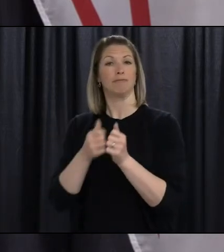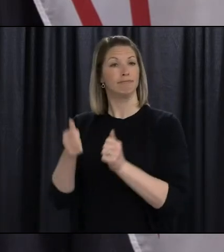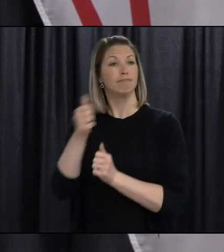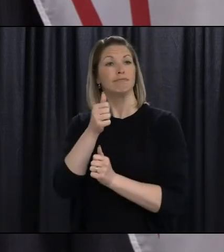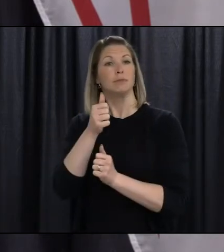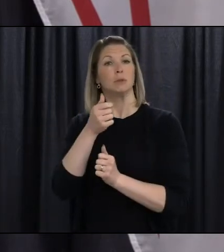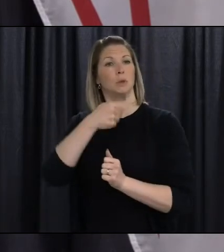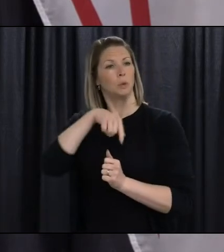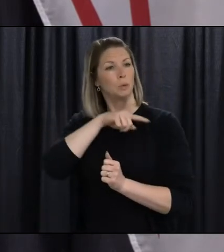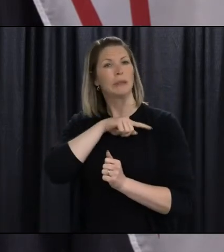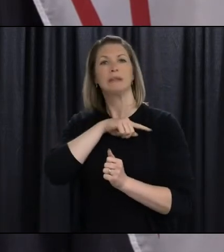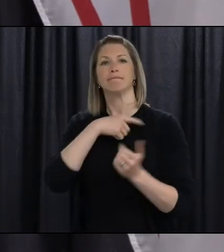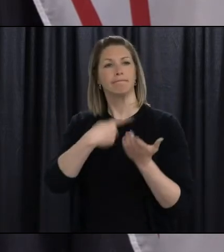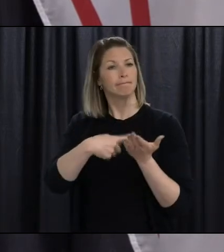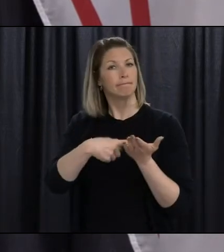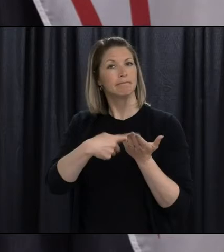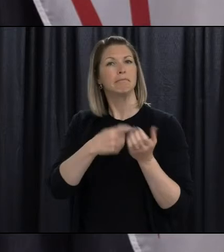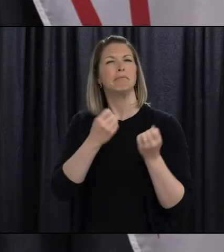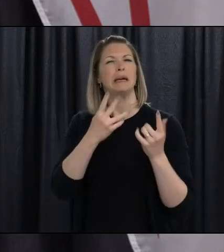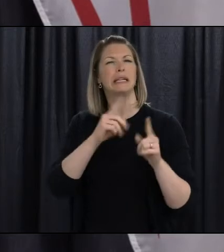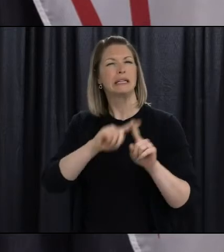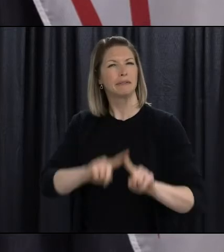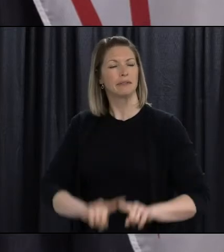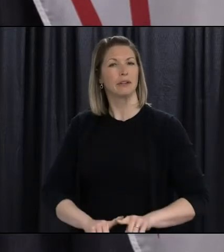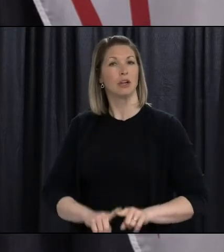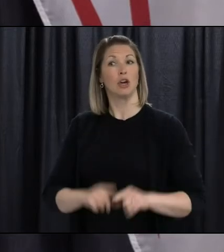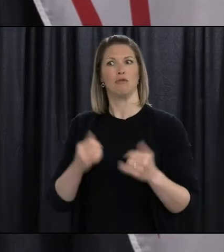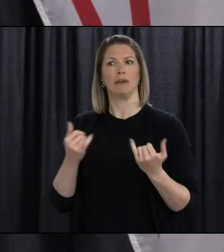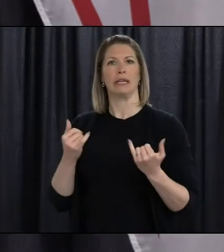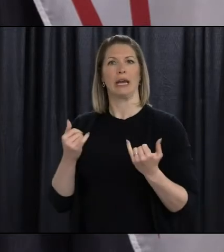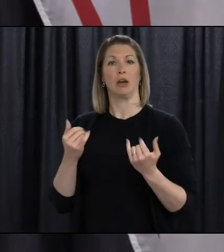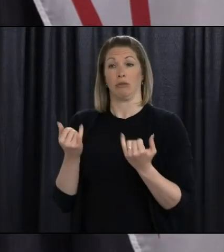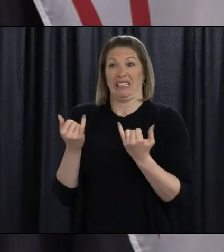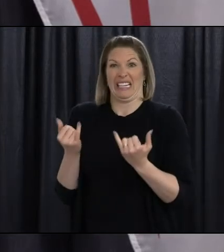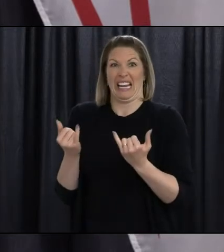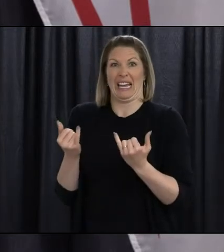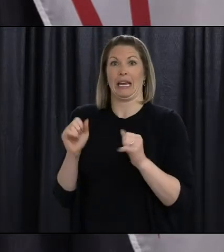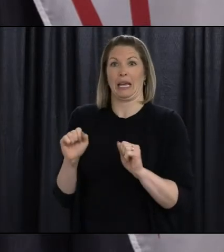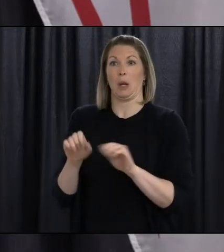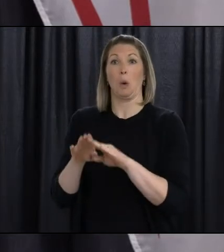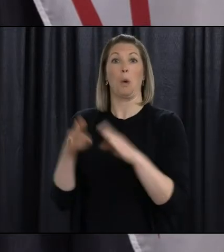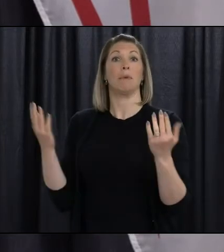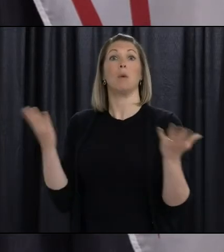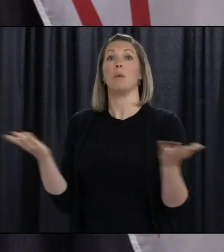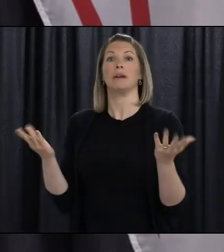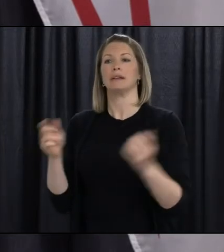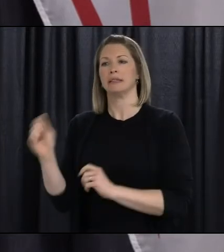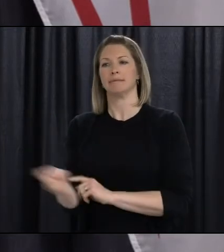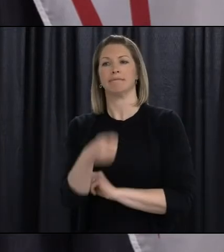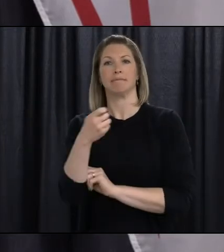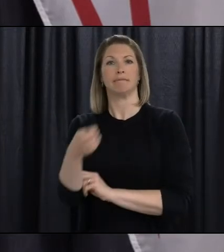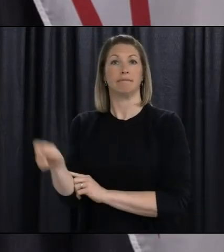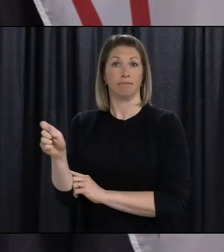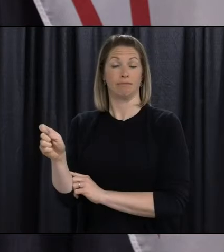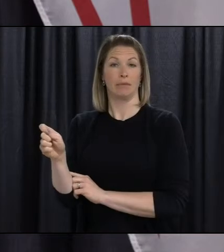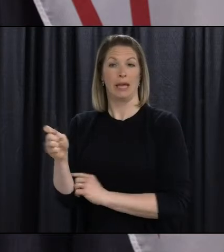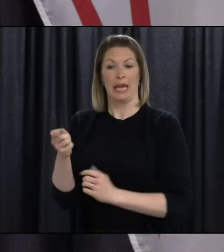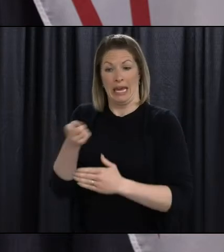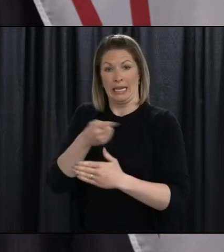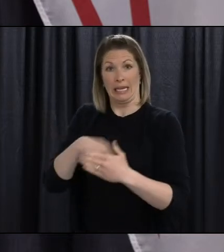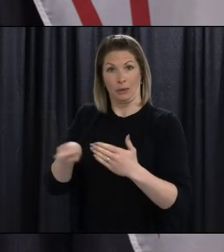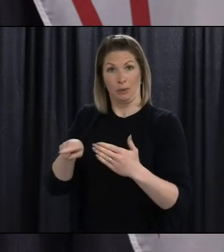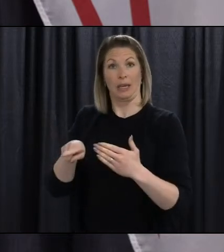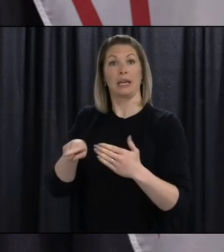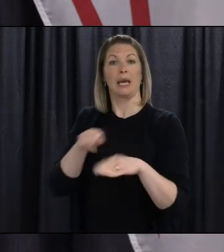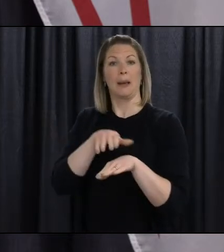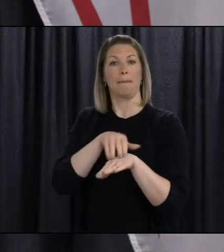mitigated, effective immediately, outdoor tennis courts may reopen, and on Monday, May 25th, pet grooming services may resume, both